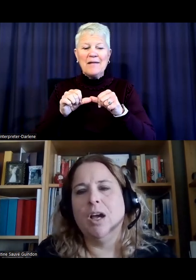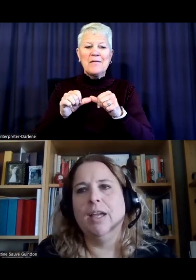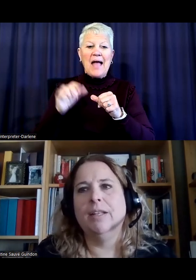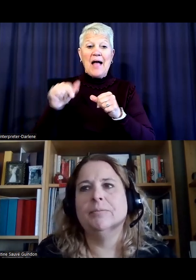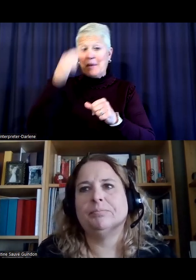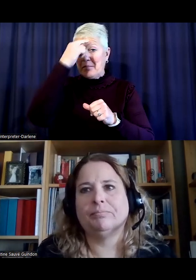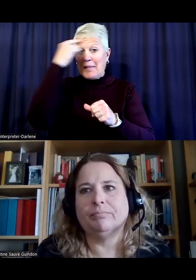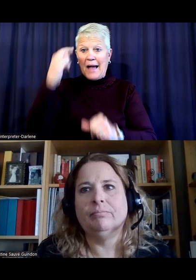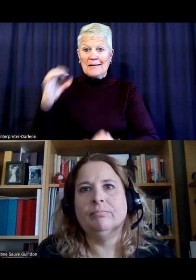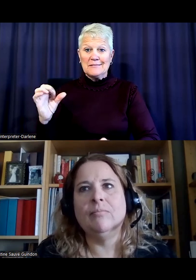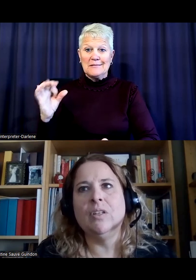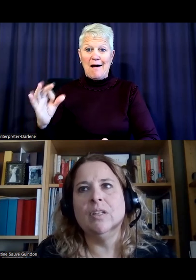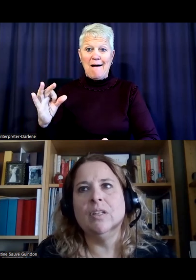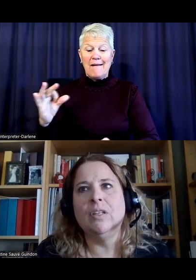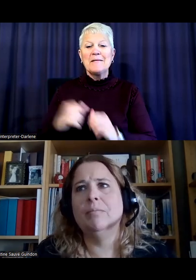black dot.